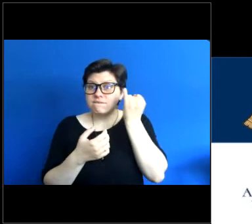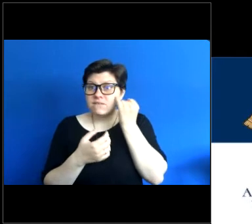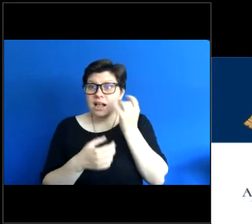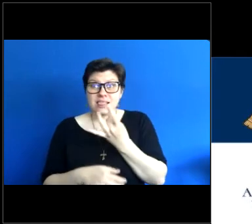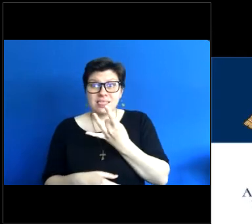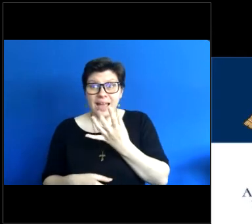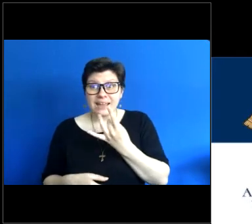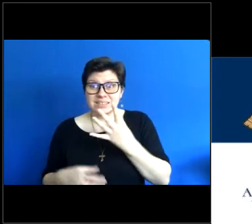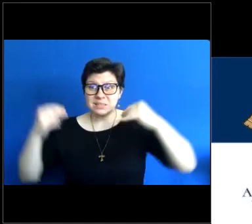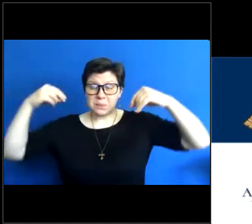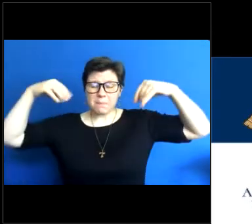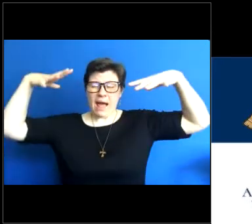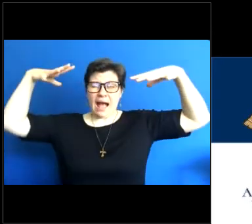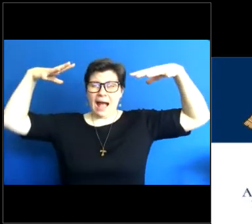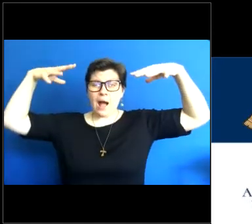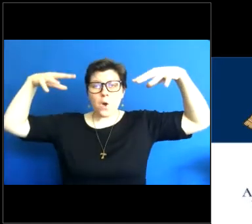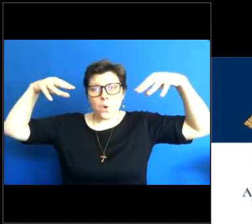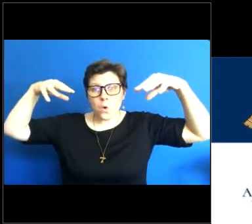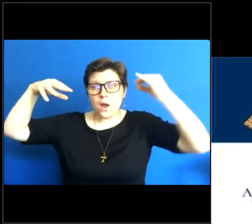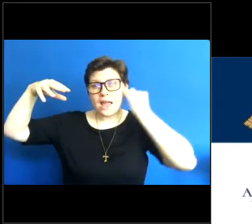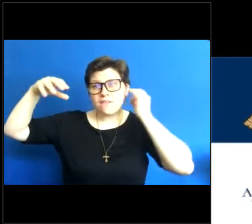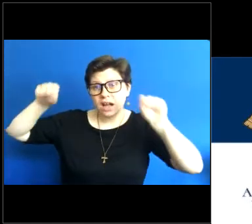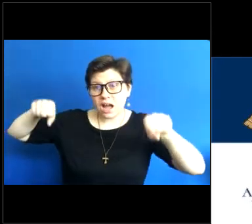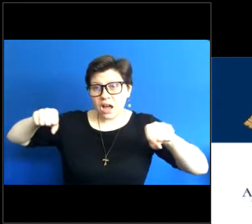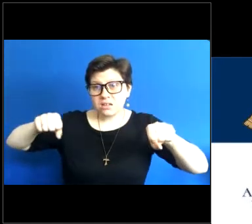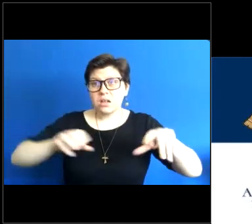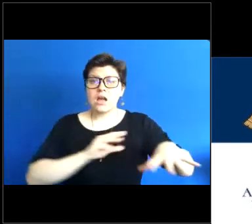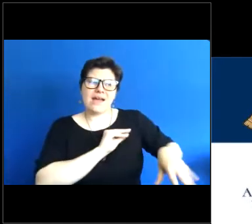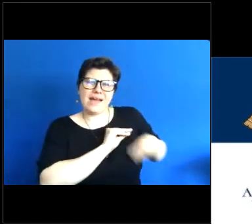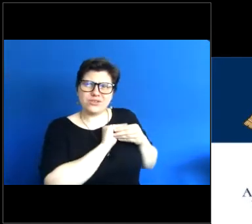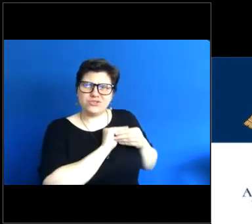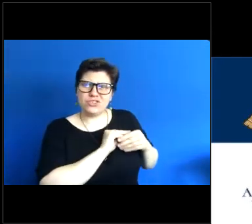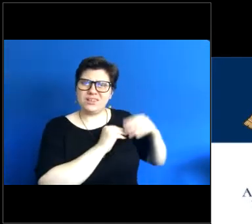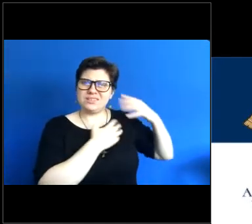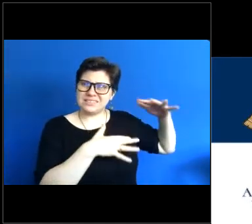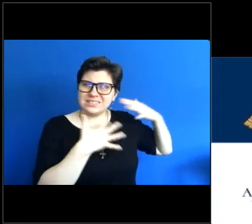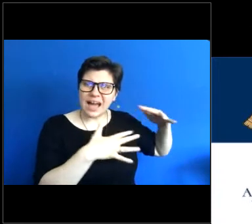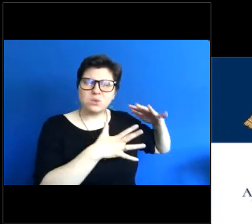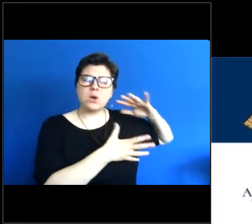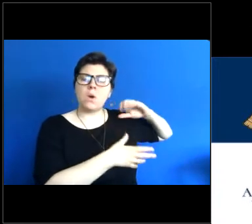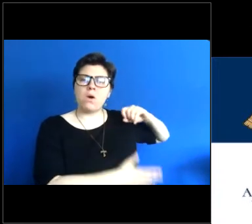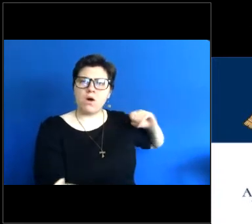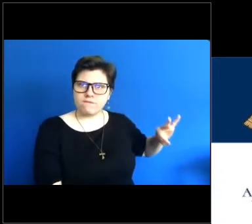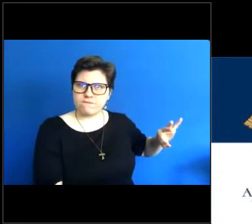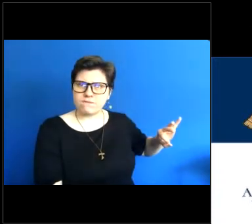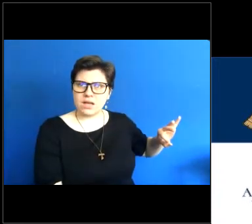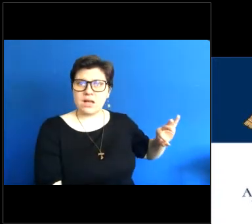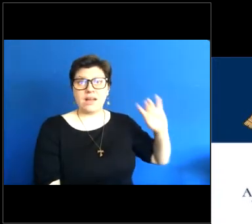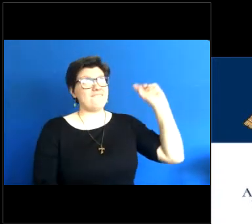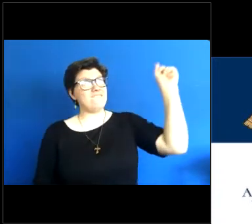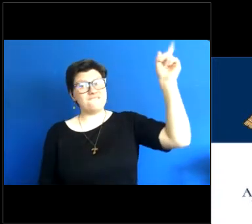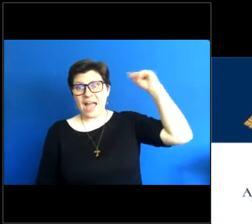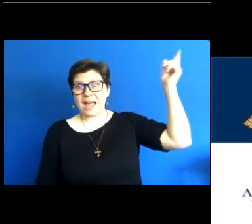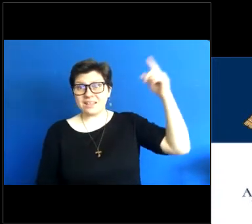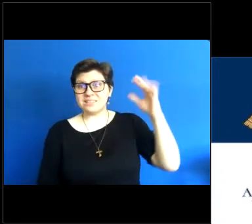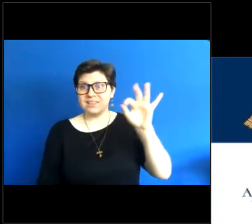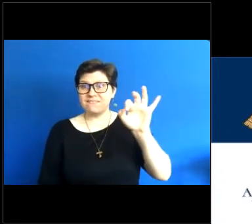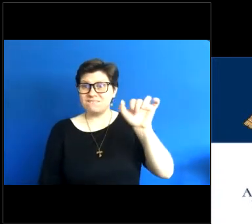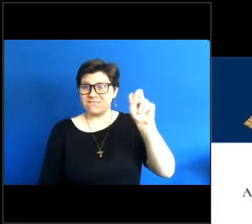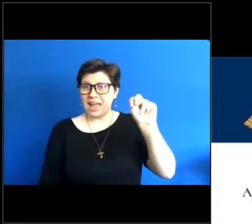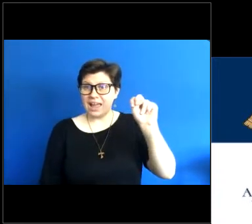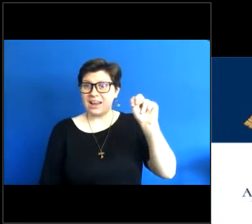can, eliminating extra sounds. Ceiling fans are wonderful, but they